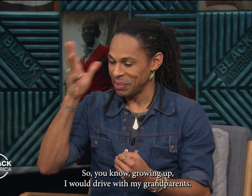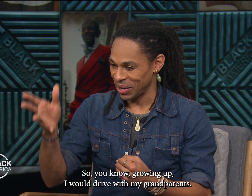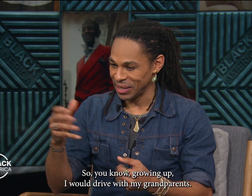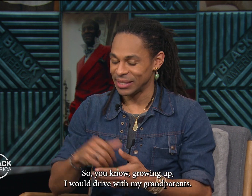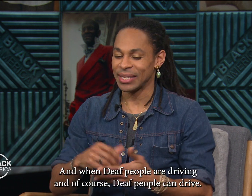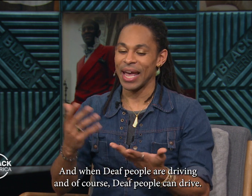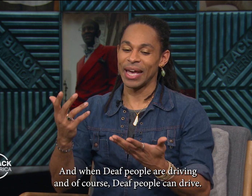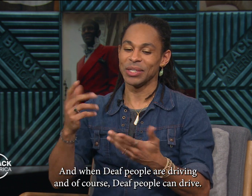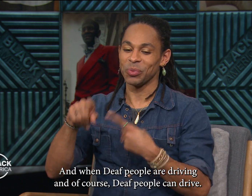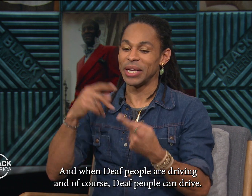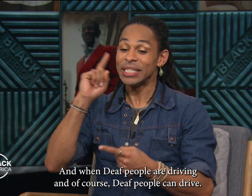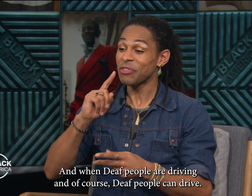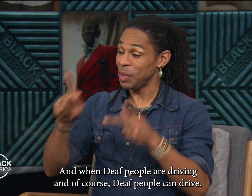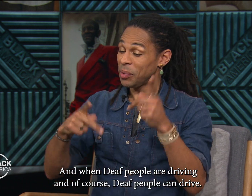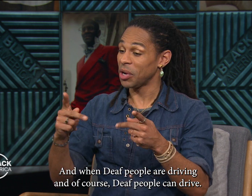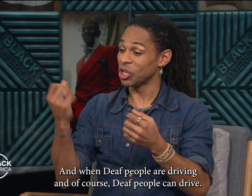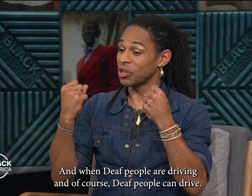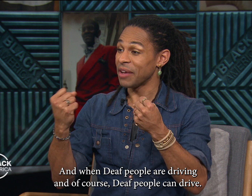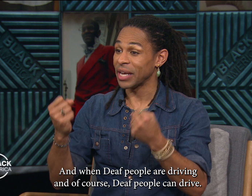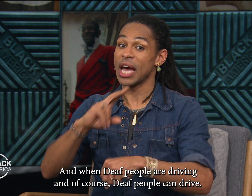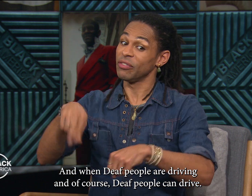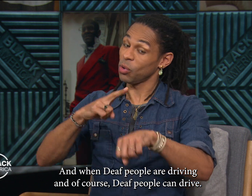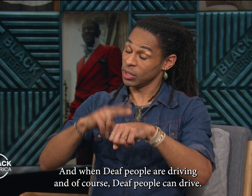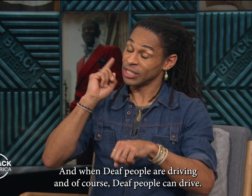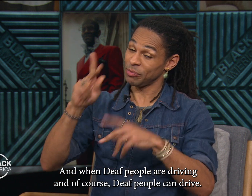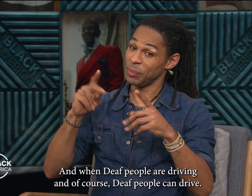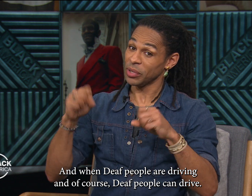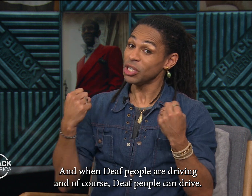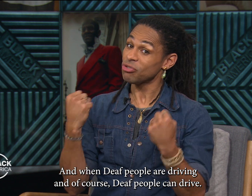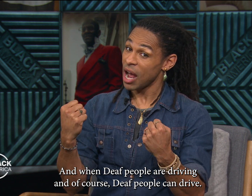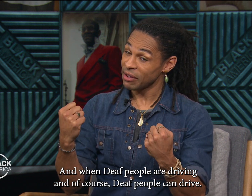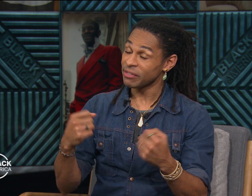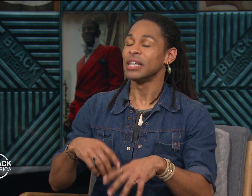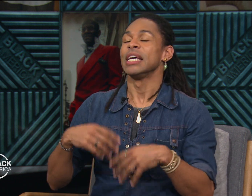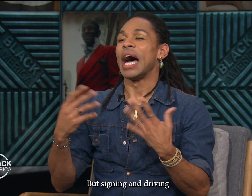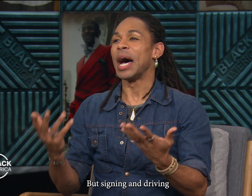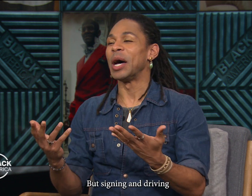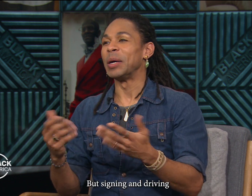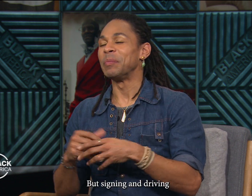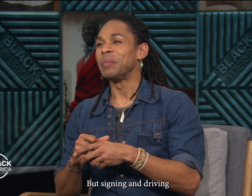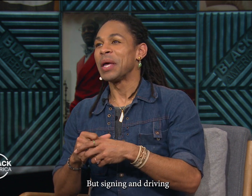my grandparents, and when deaf people are driving, and of course deaf people can drive,